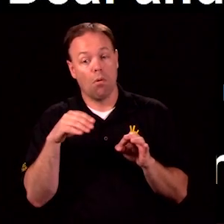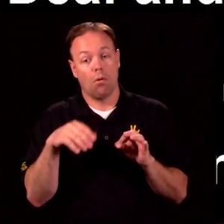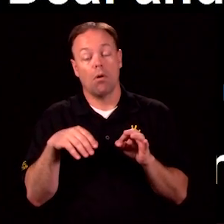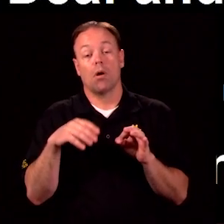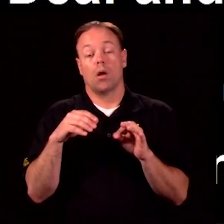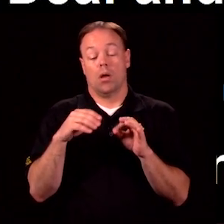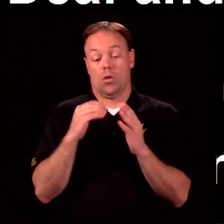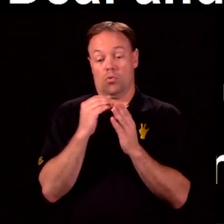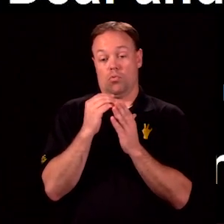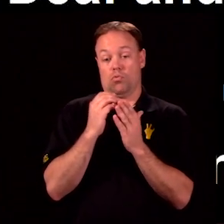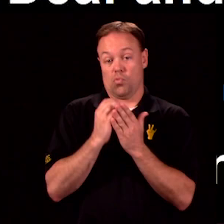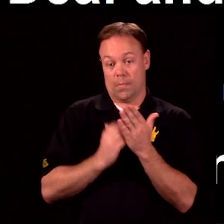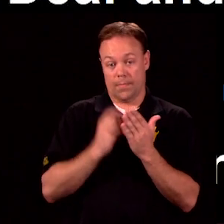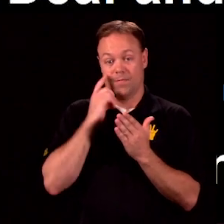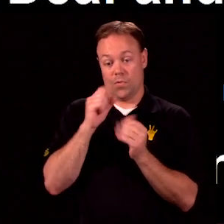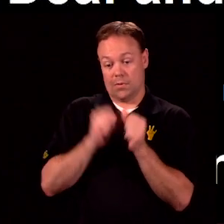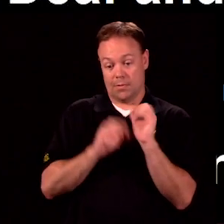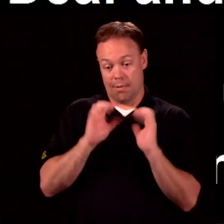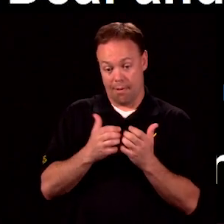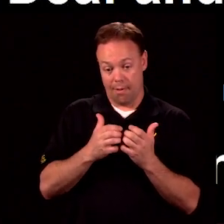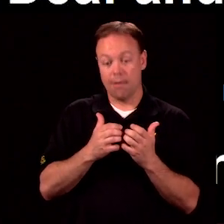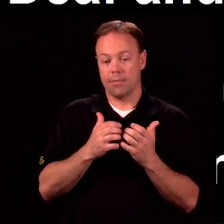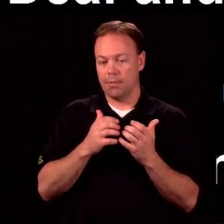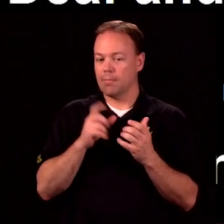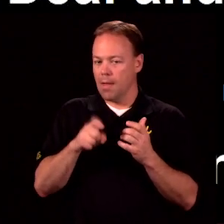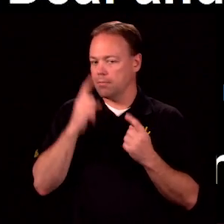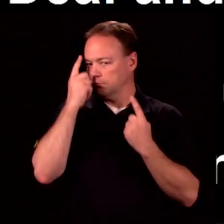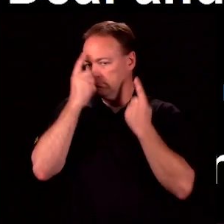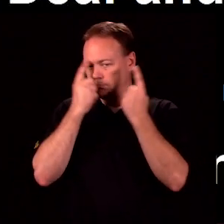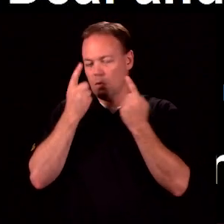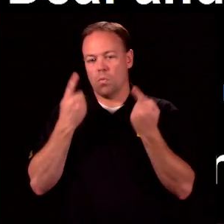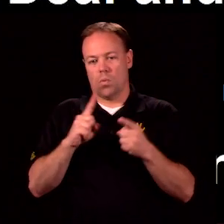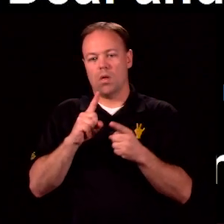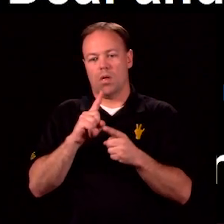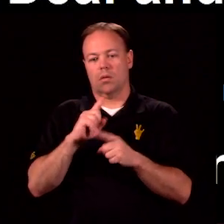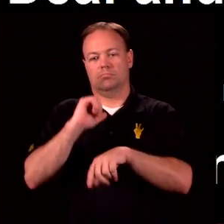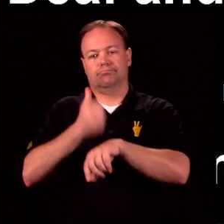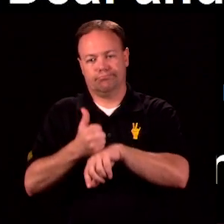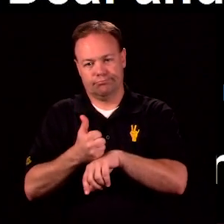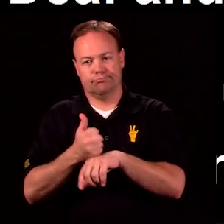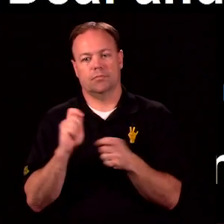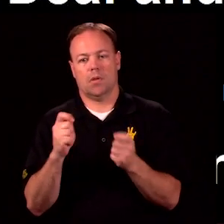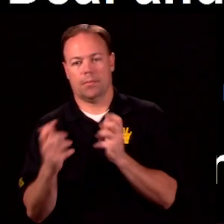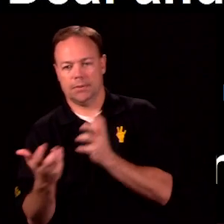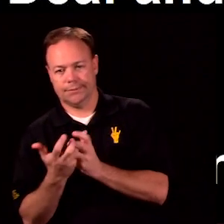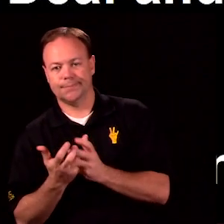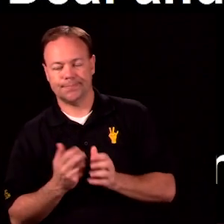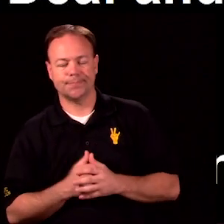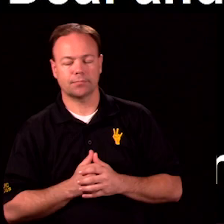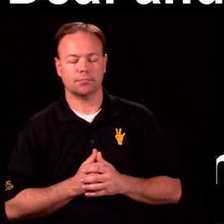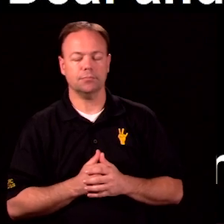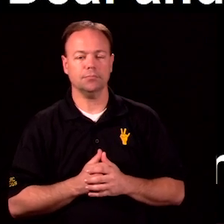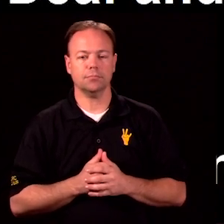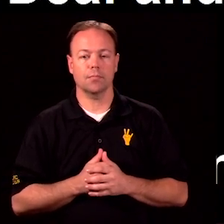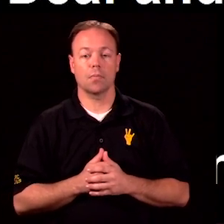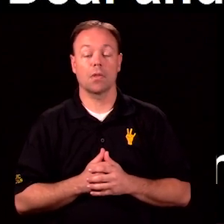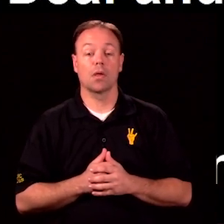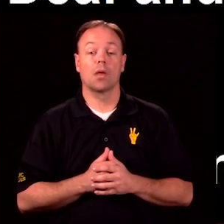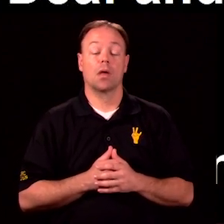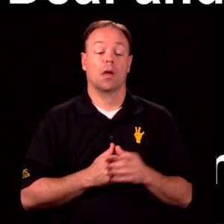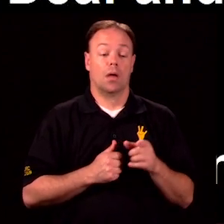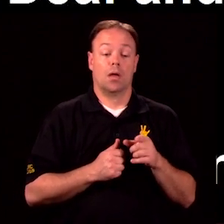curriculum of each class is taken into consideration when implementing accommodations. Once eligibility